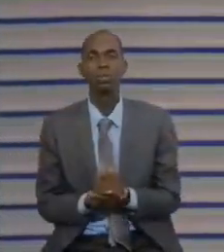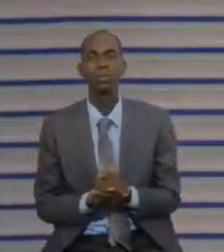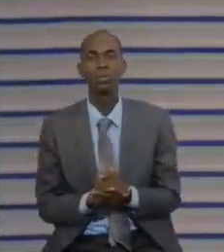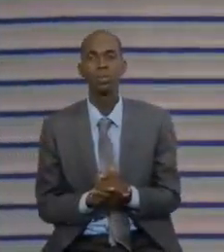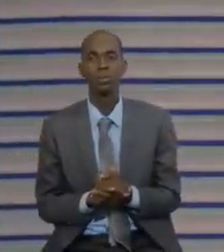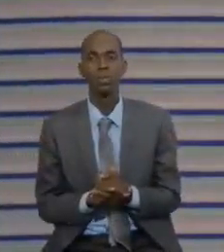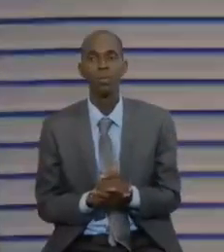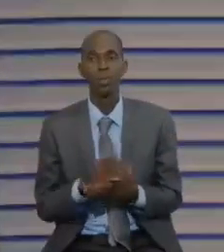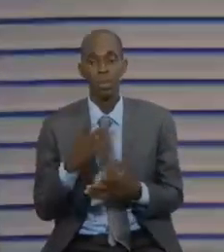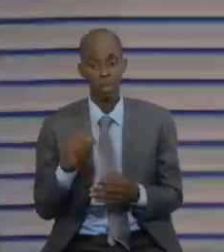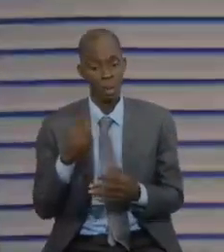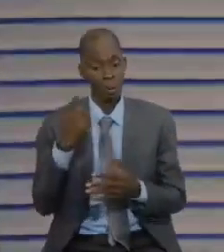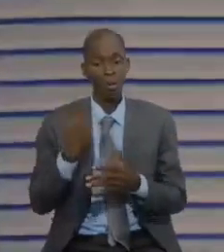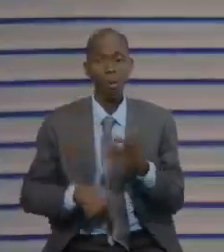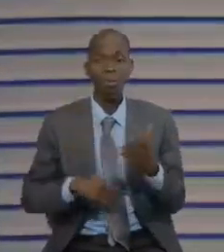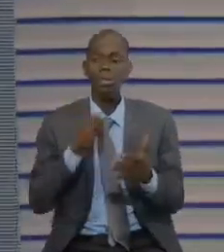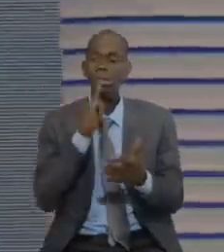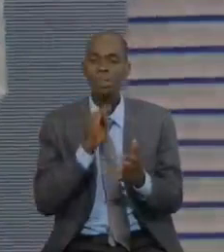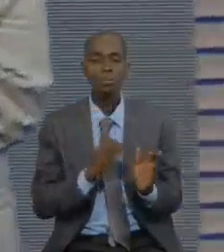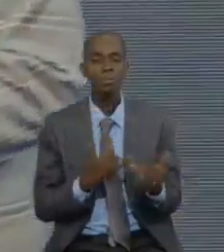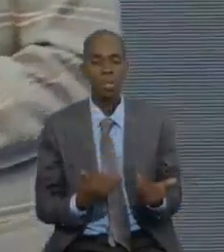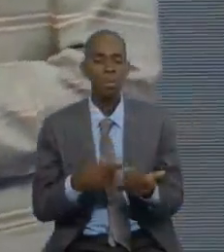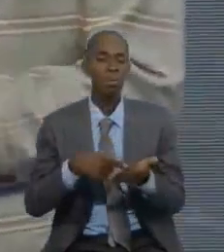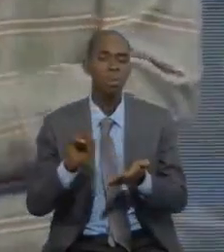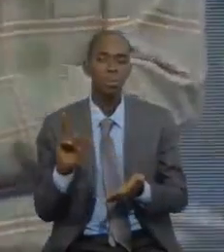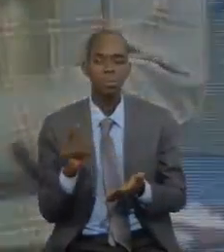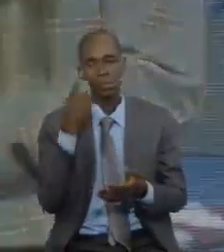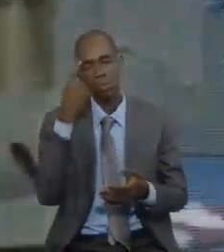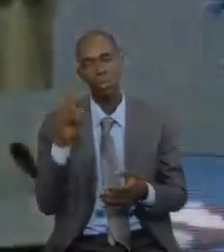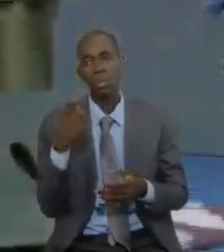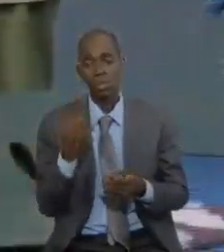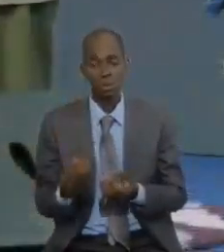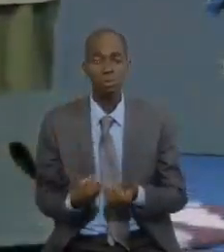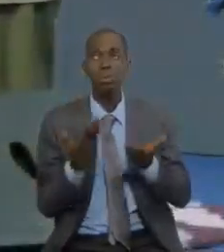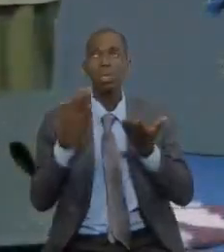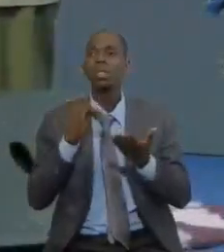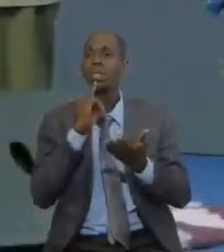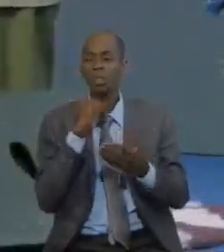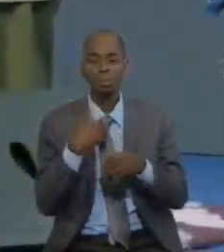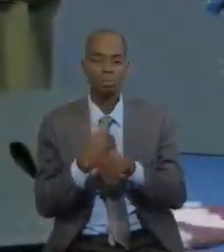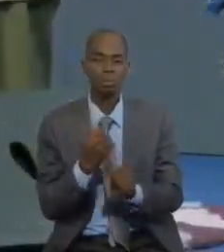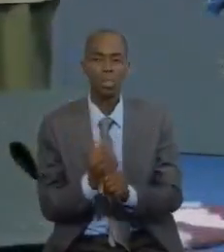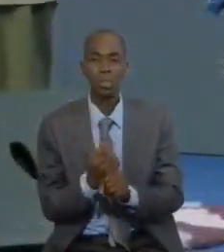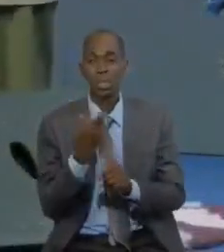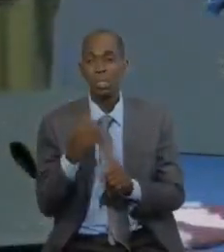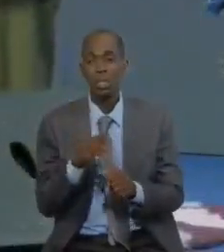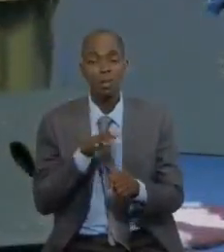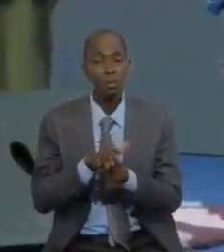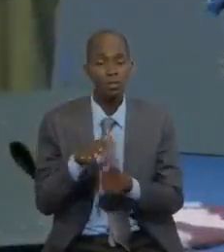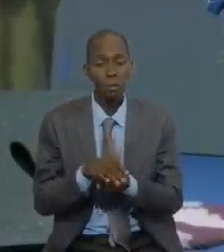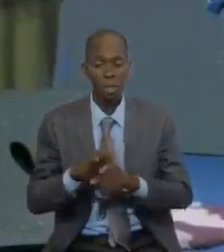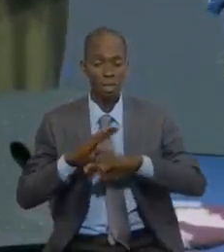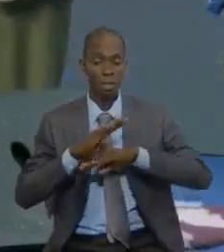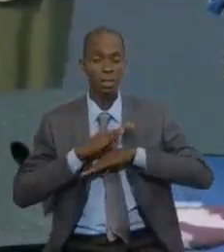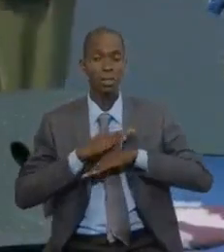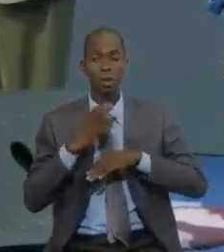The price is paid. The sacrifice is made. The fulfillment, satisfaction of the